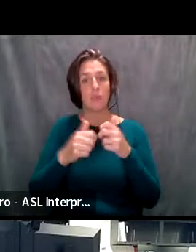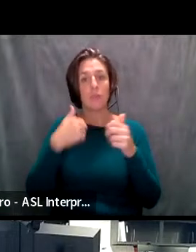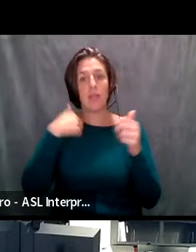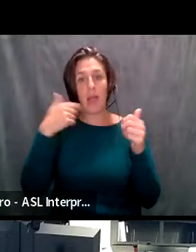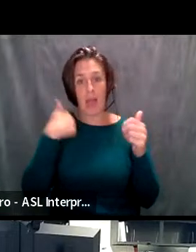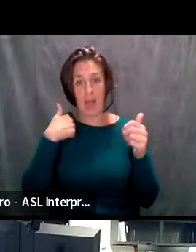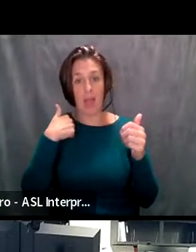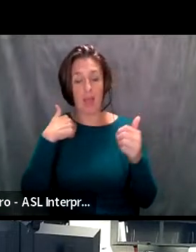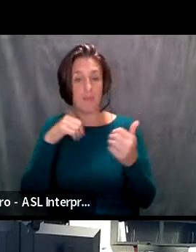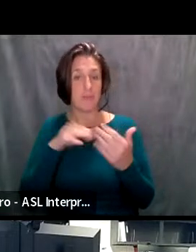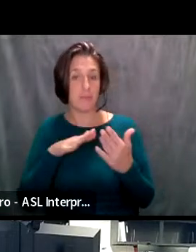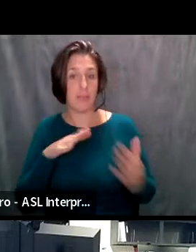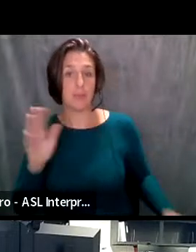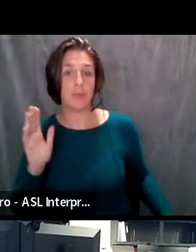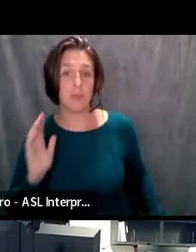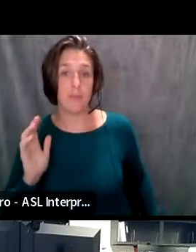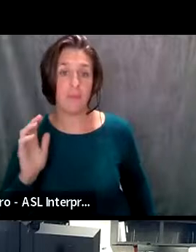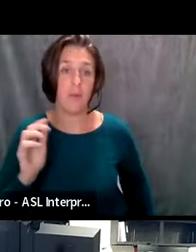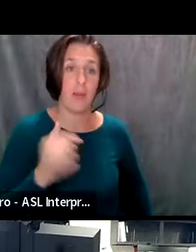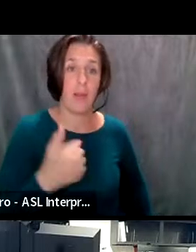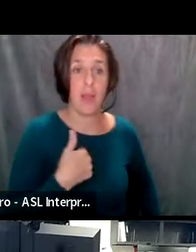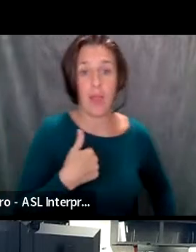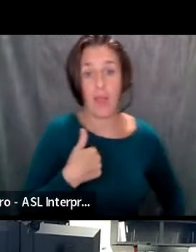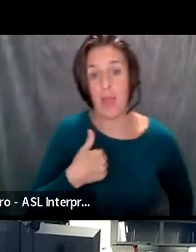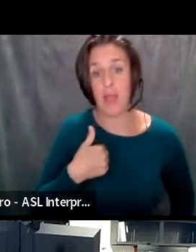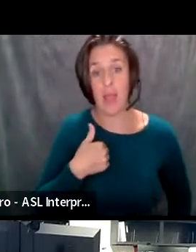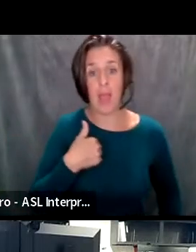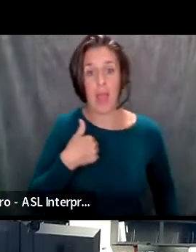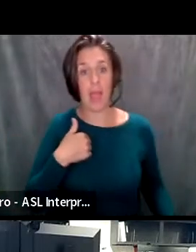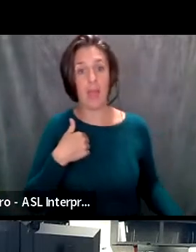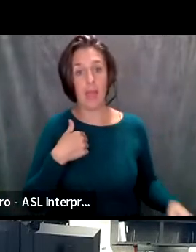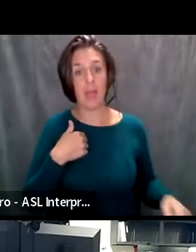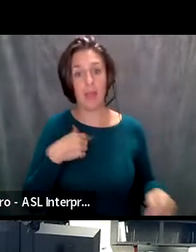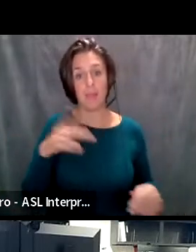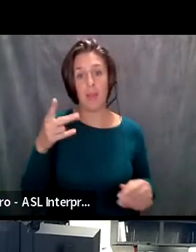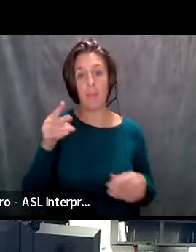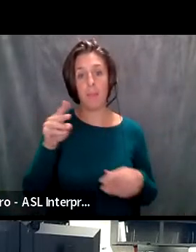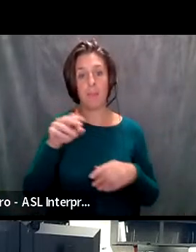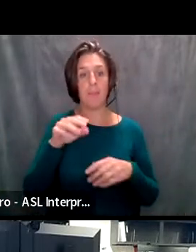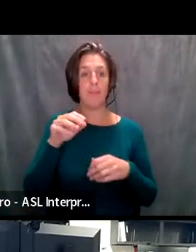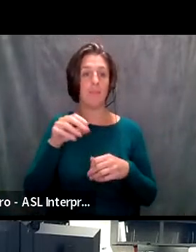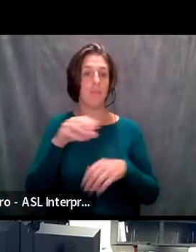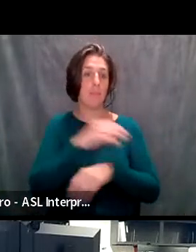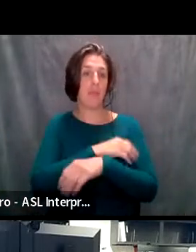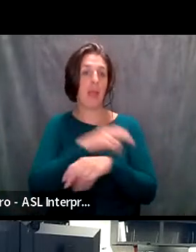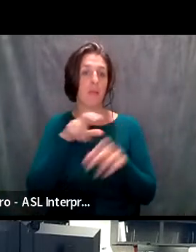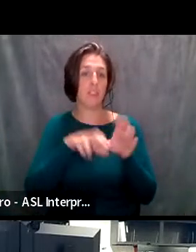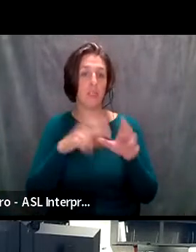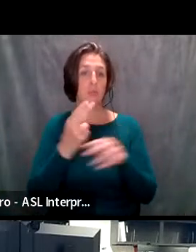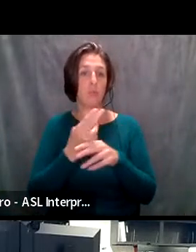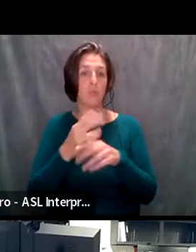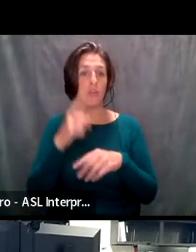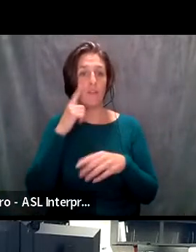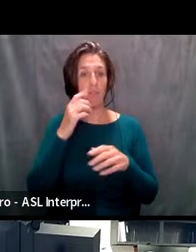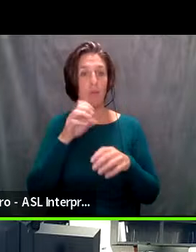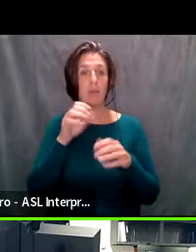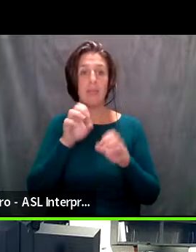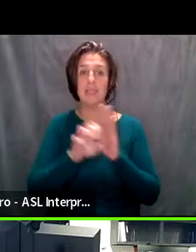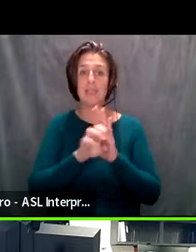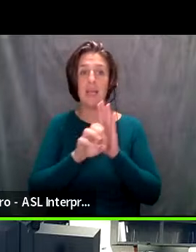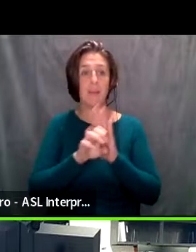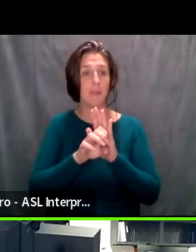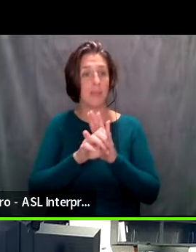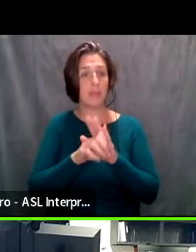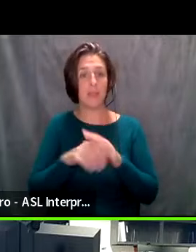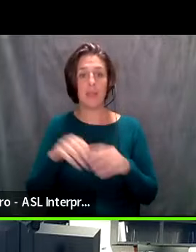encountered. I am a power chair user, and for example, like the weight of the doors extremely